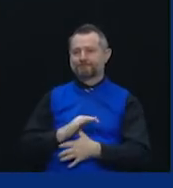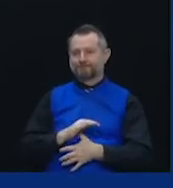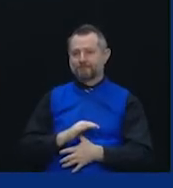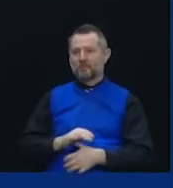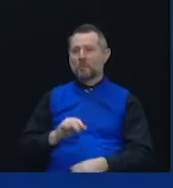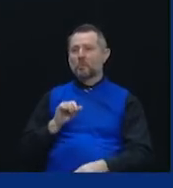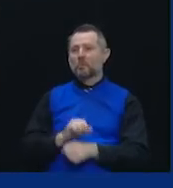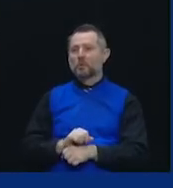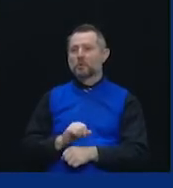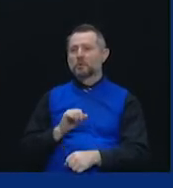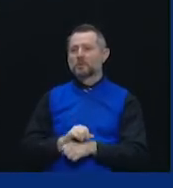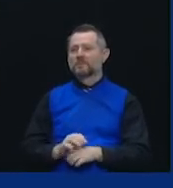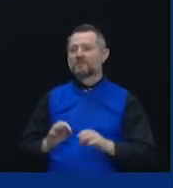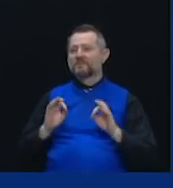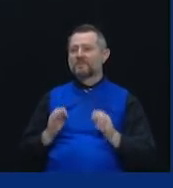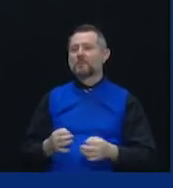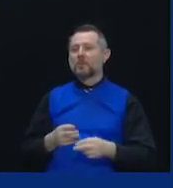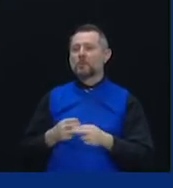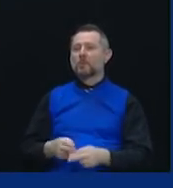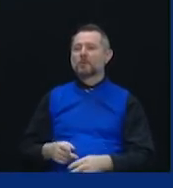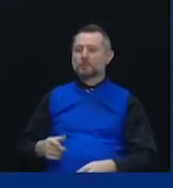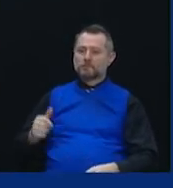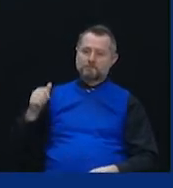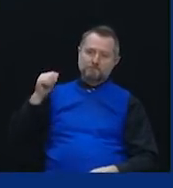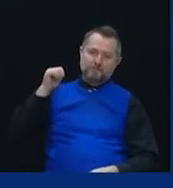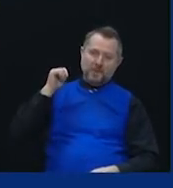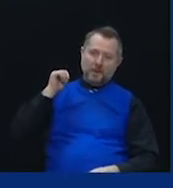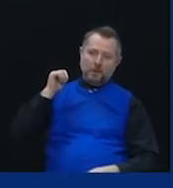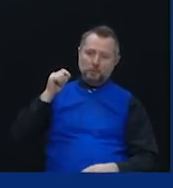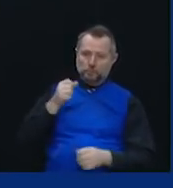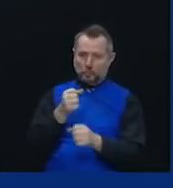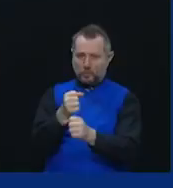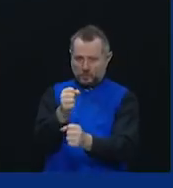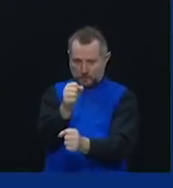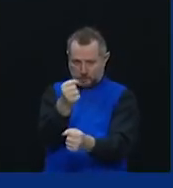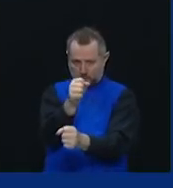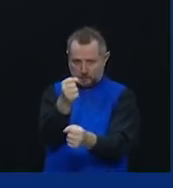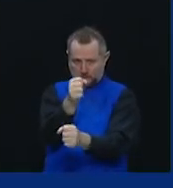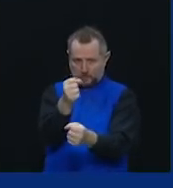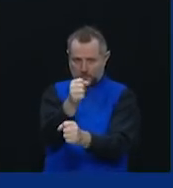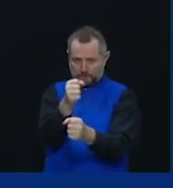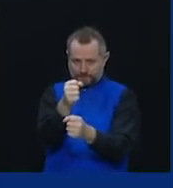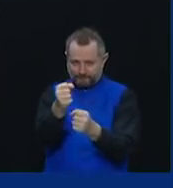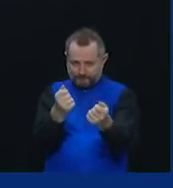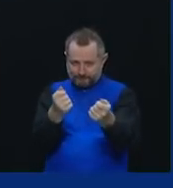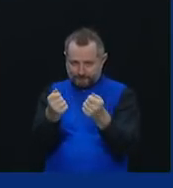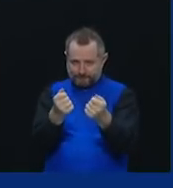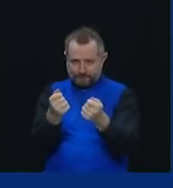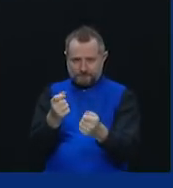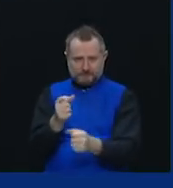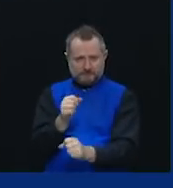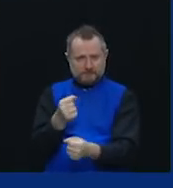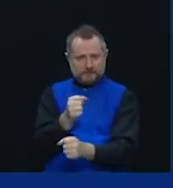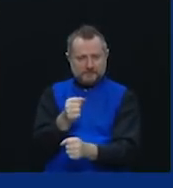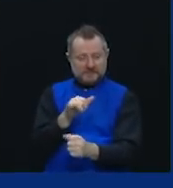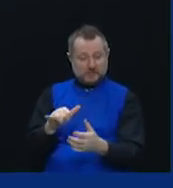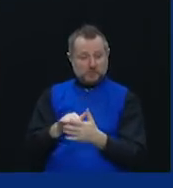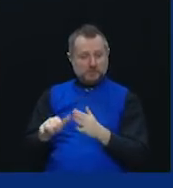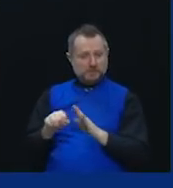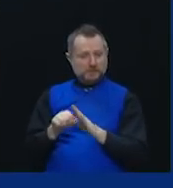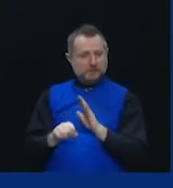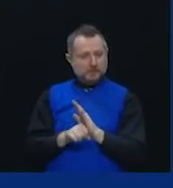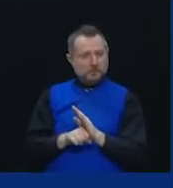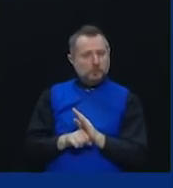families who are the backbone of this state. And we saw that once again. And let's honor